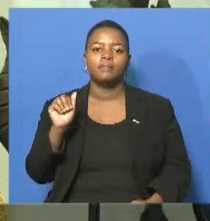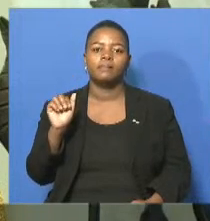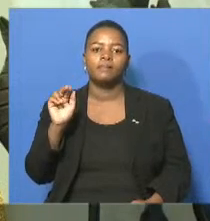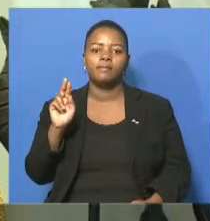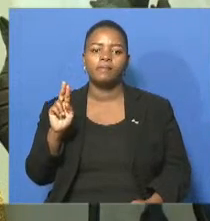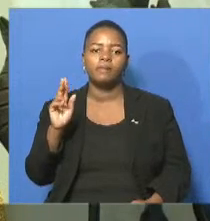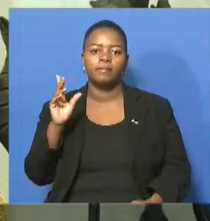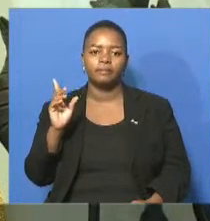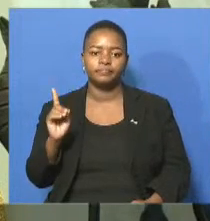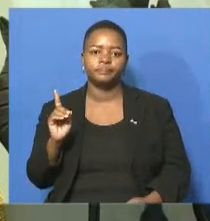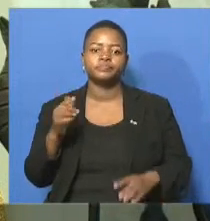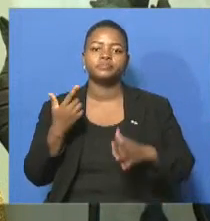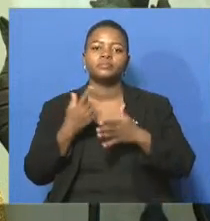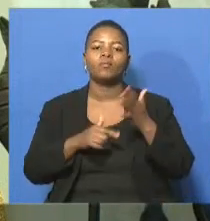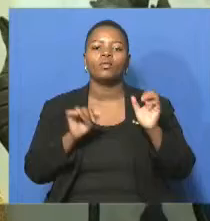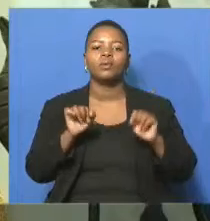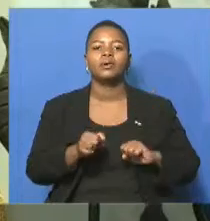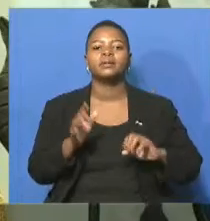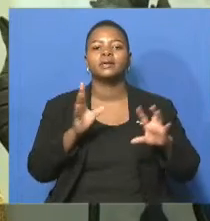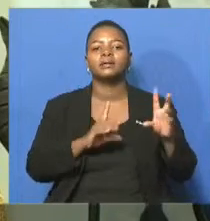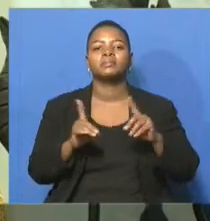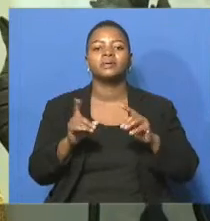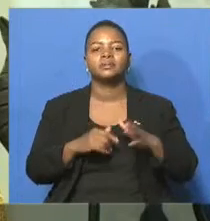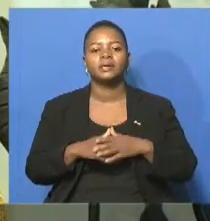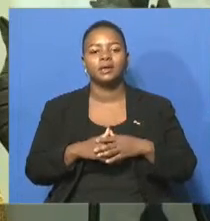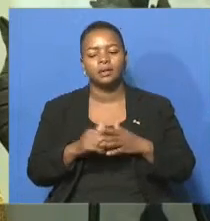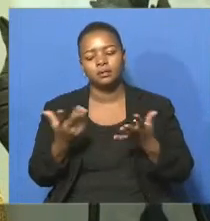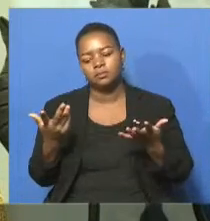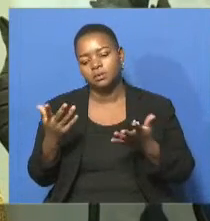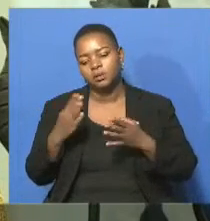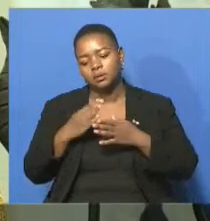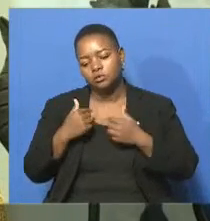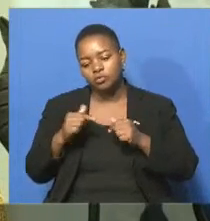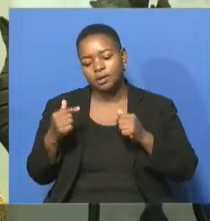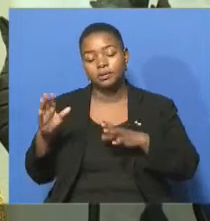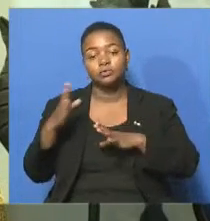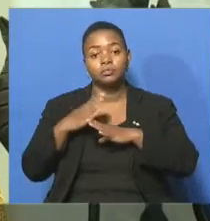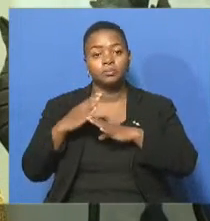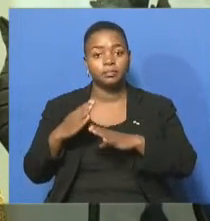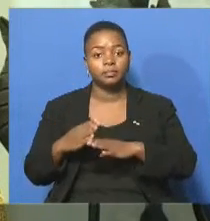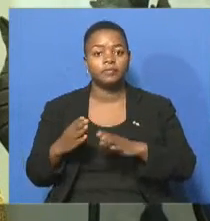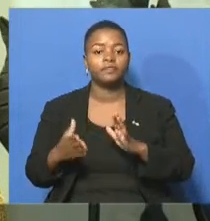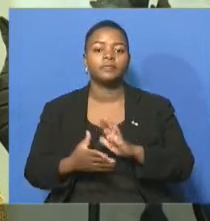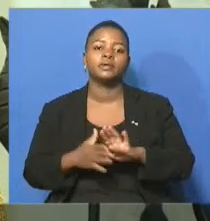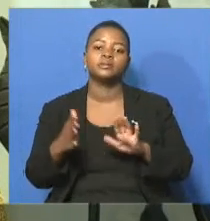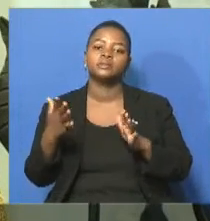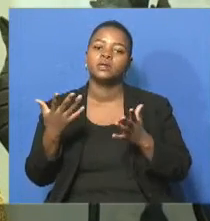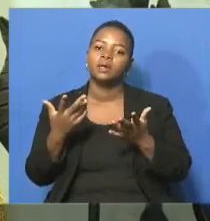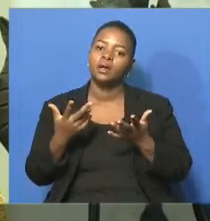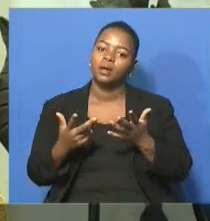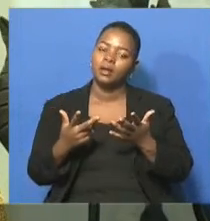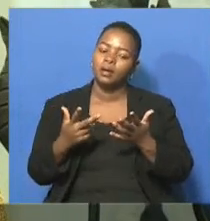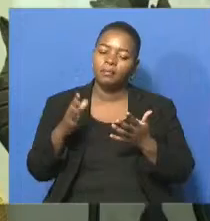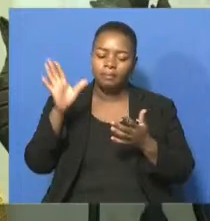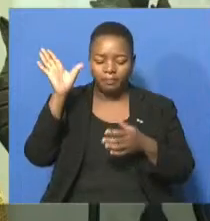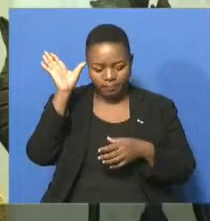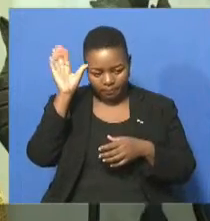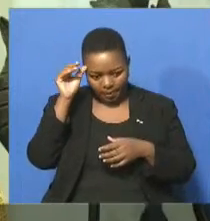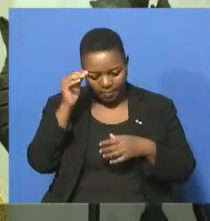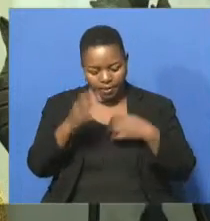issues around what can be done in terms of attending to issues around cyber fraud, and obviously the issue